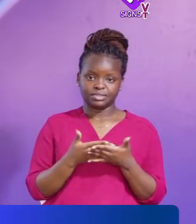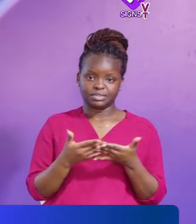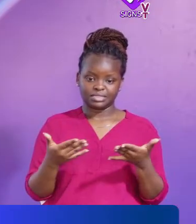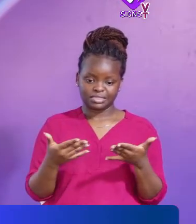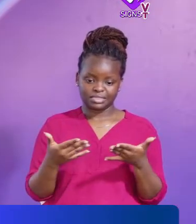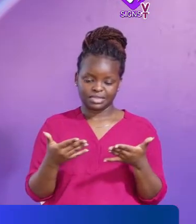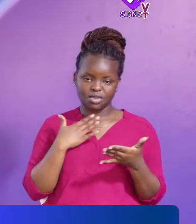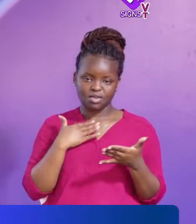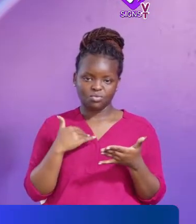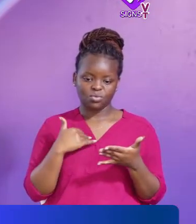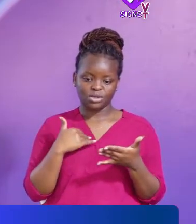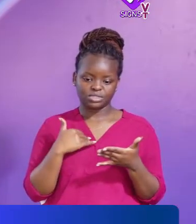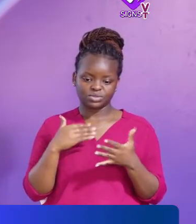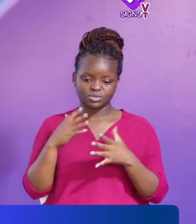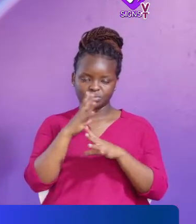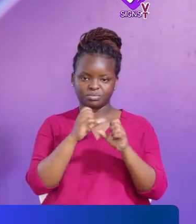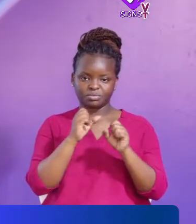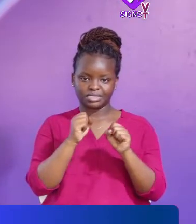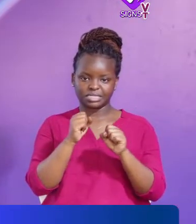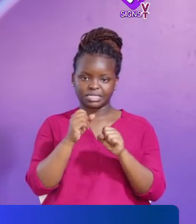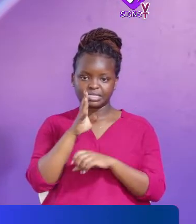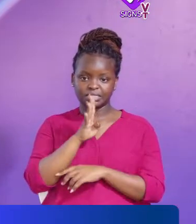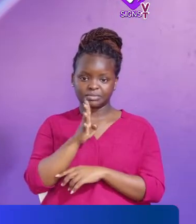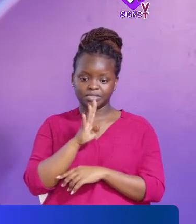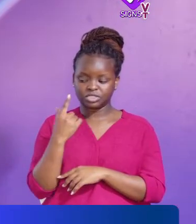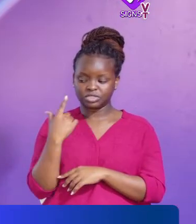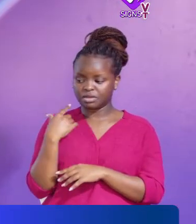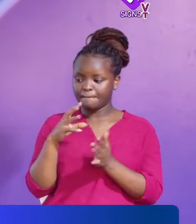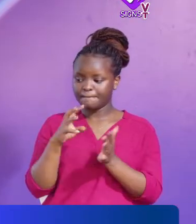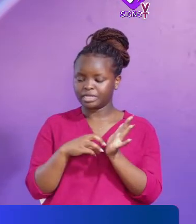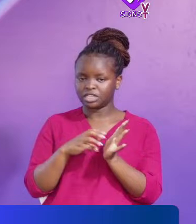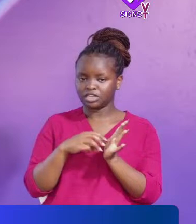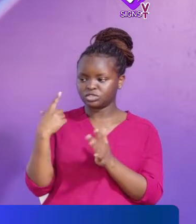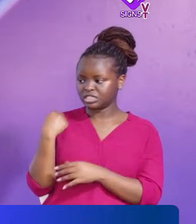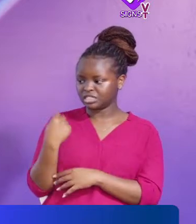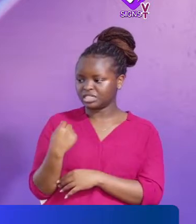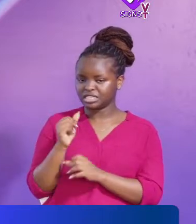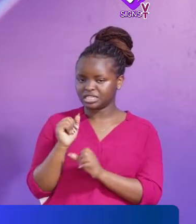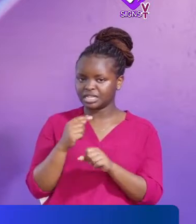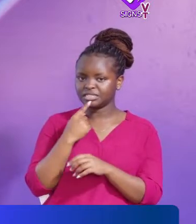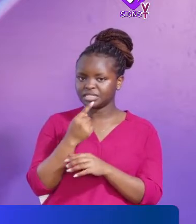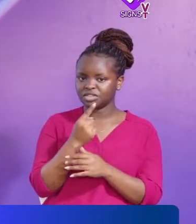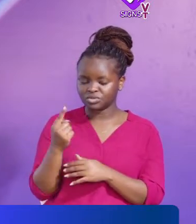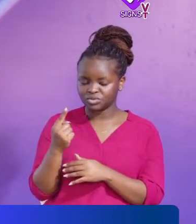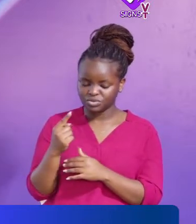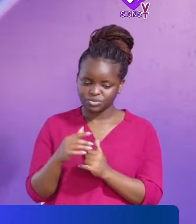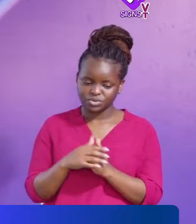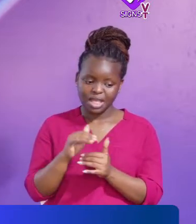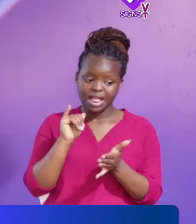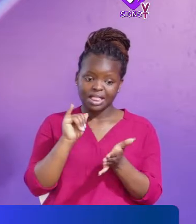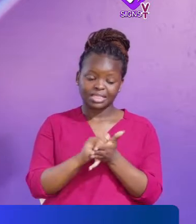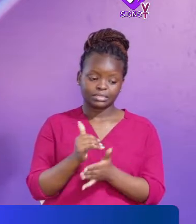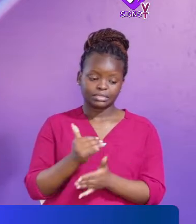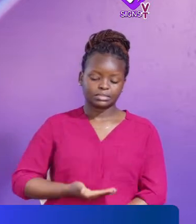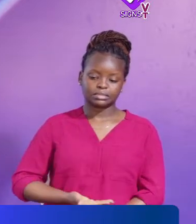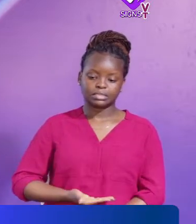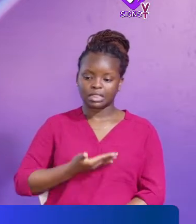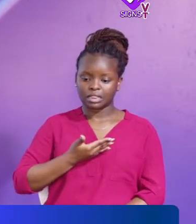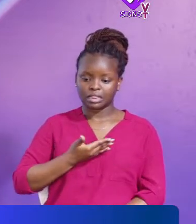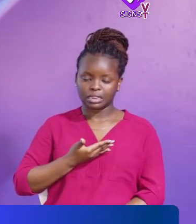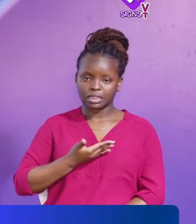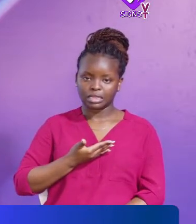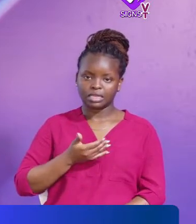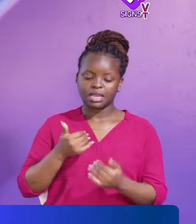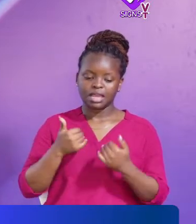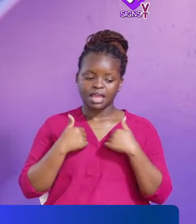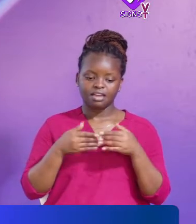want to relate this to the president's speech in Machakos the other day. And I can tell you, Alan, that's what is irking me, that I think I have